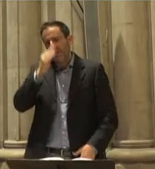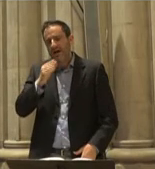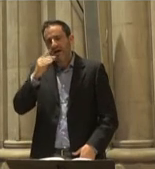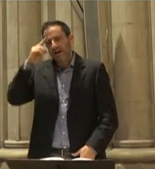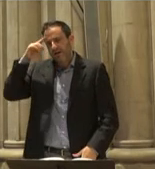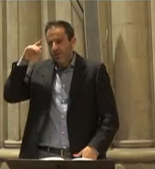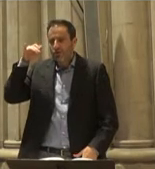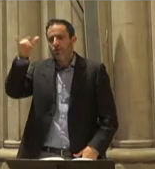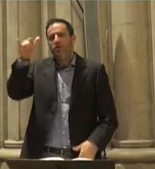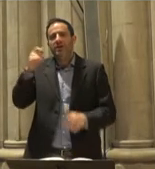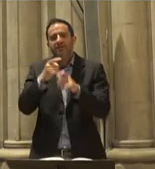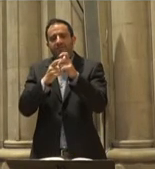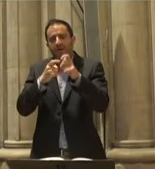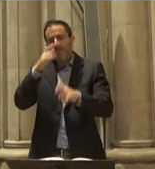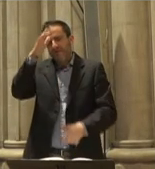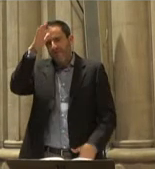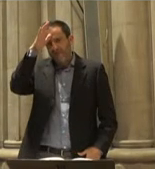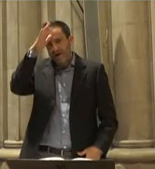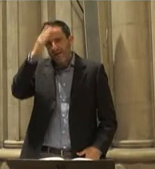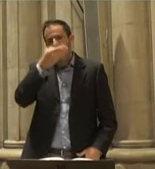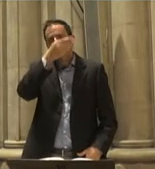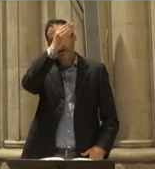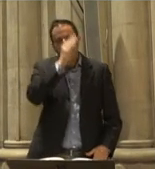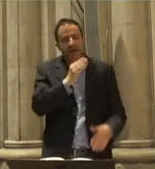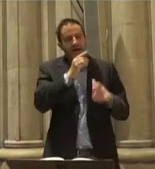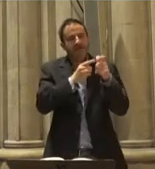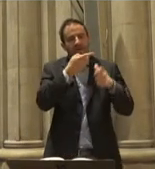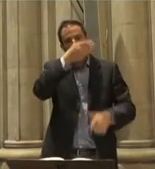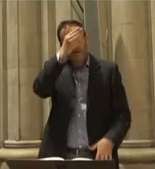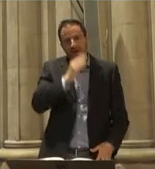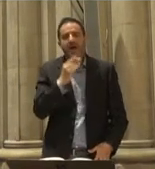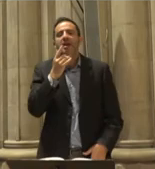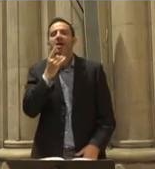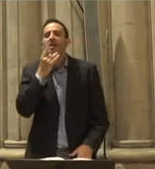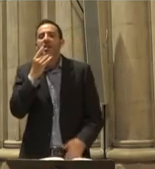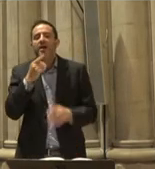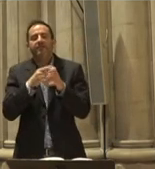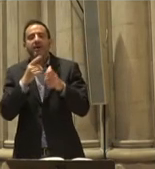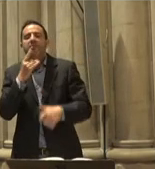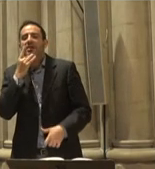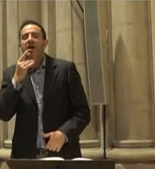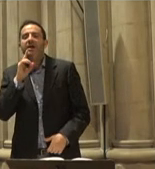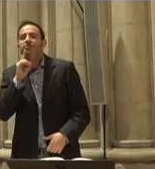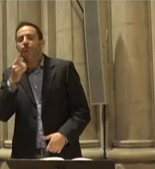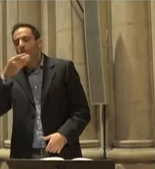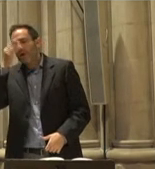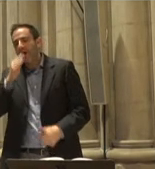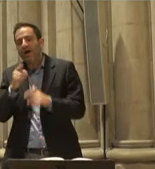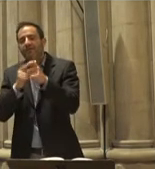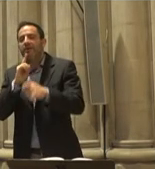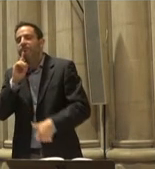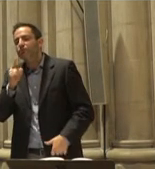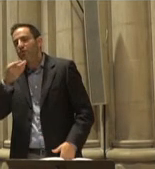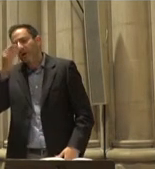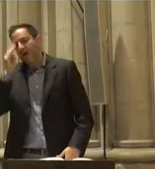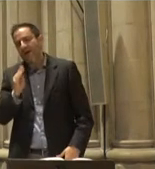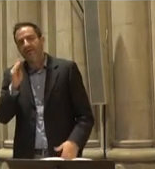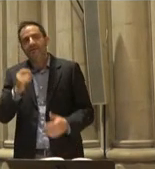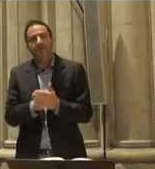eternally begotten of the Father, God from God, light from light, true God from true